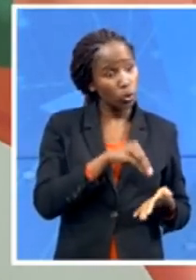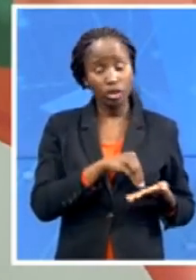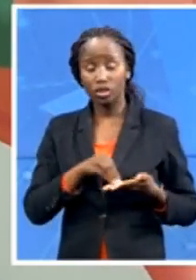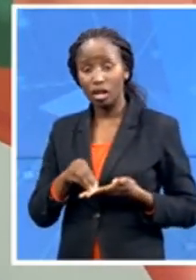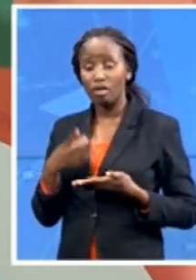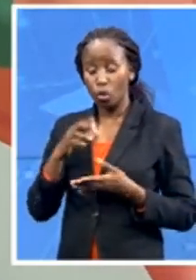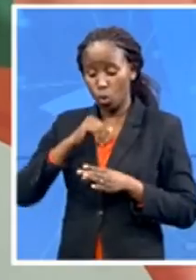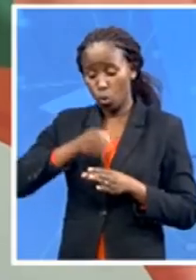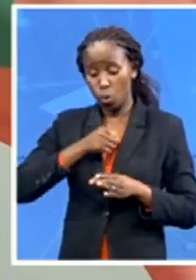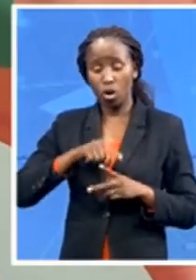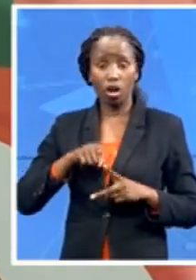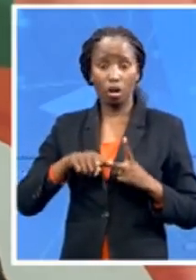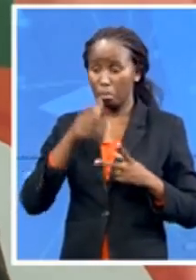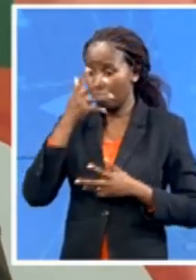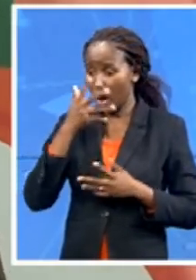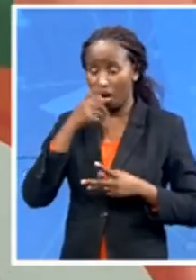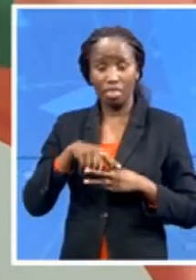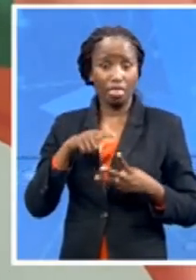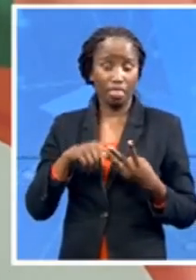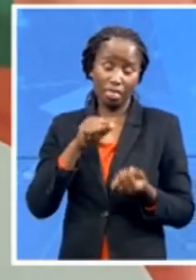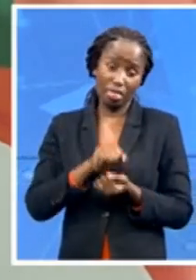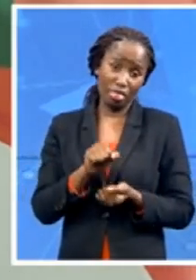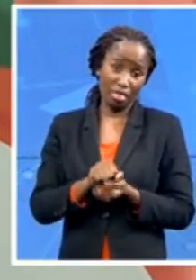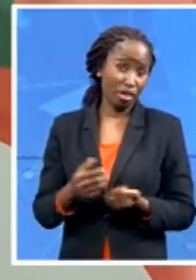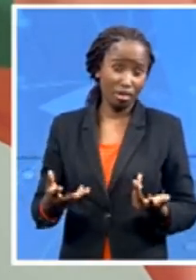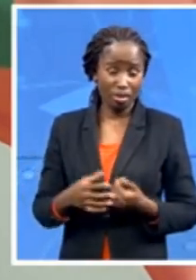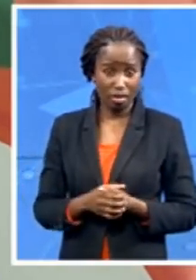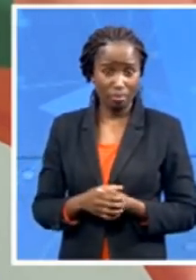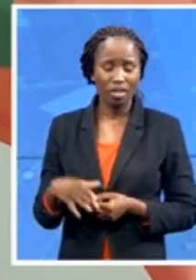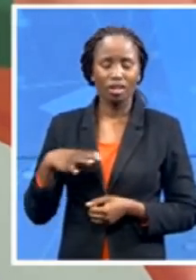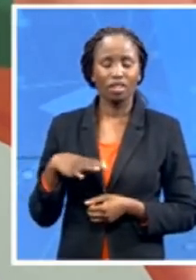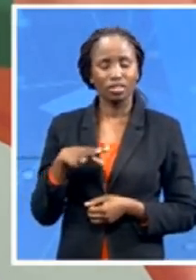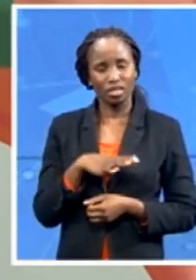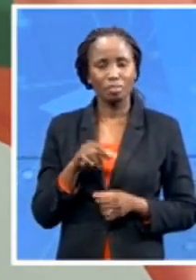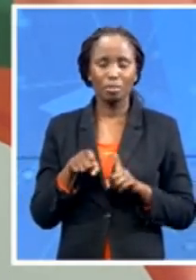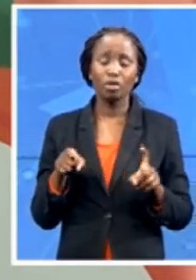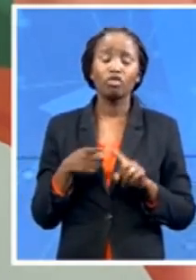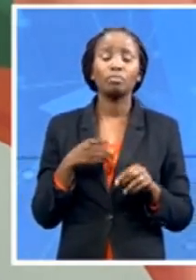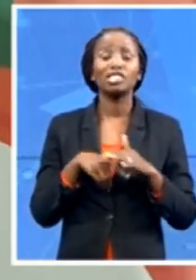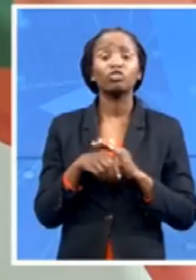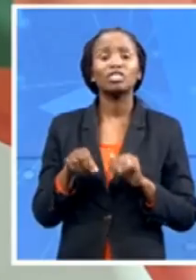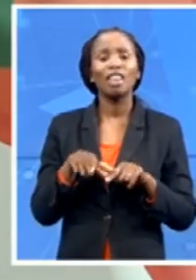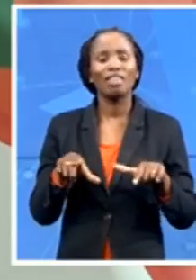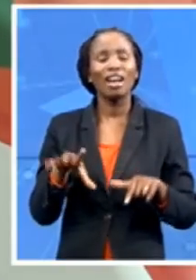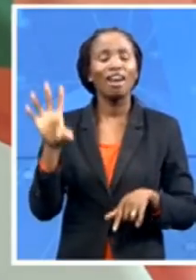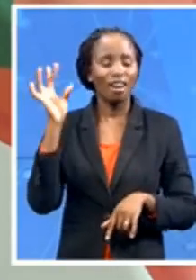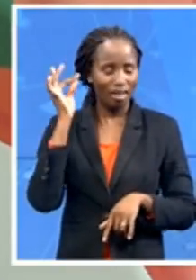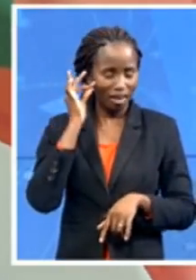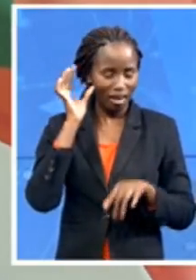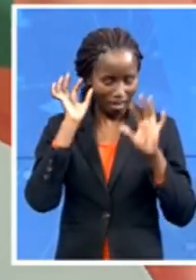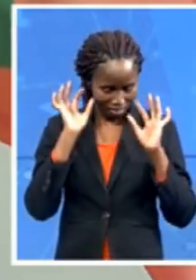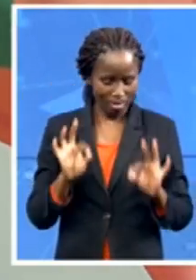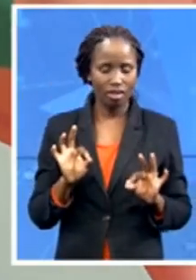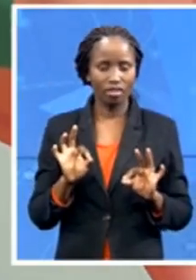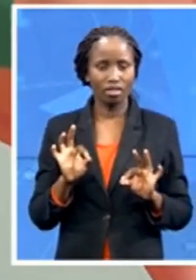washing. Councillors at district level, Lalelegar, where this competence resides,